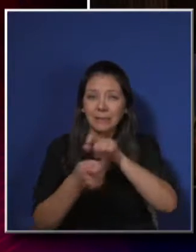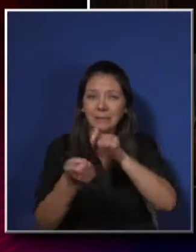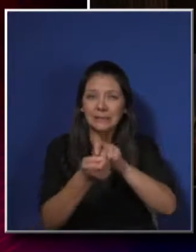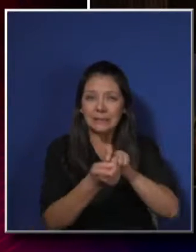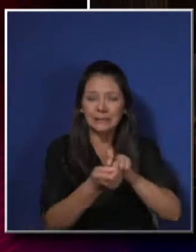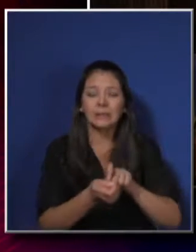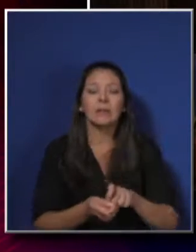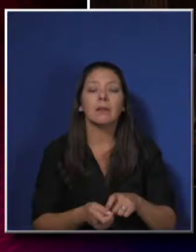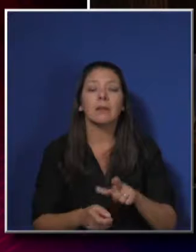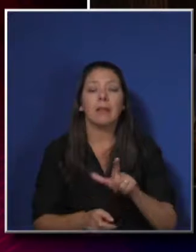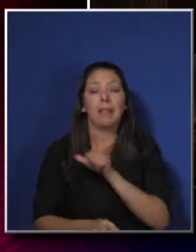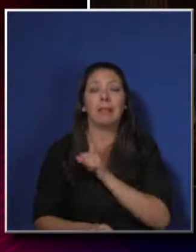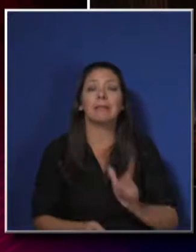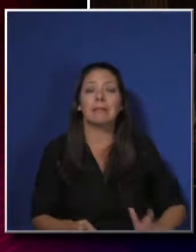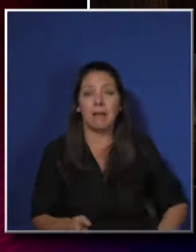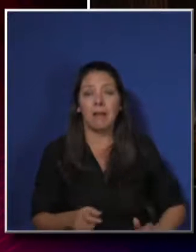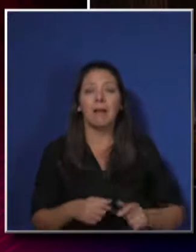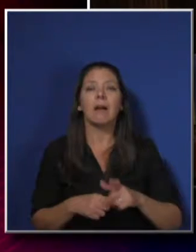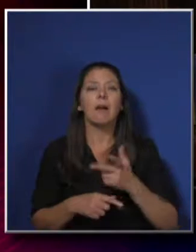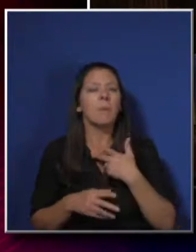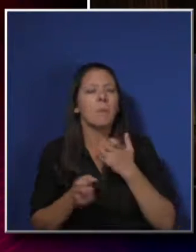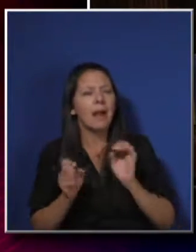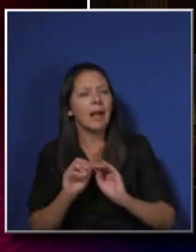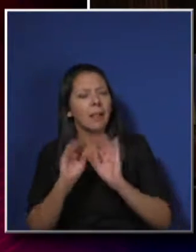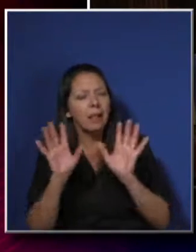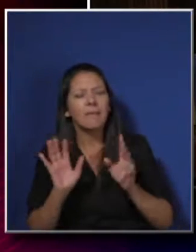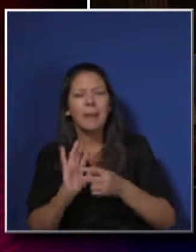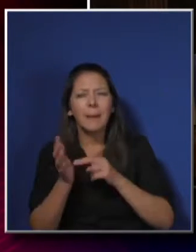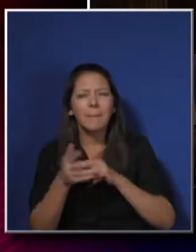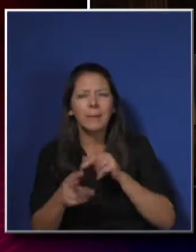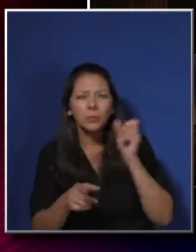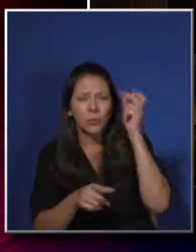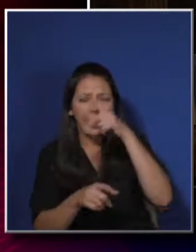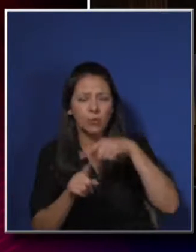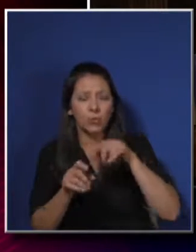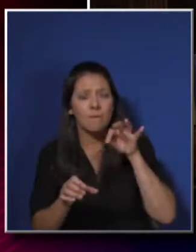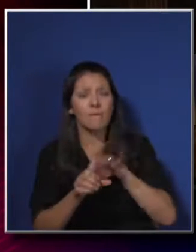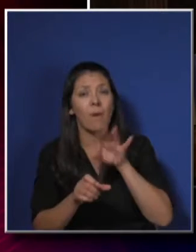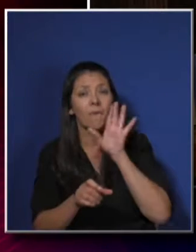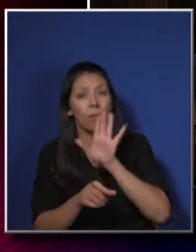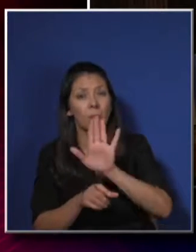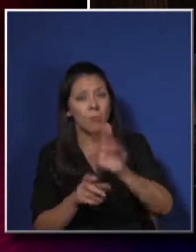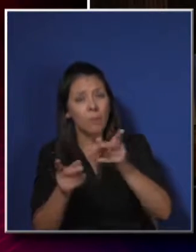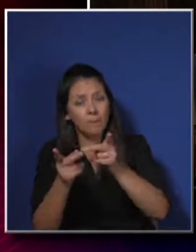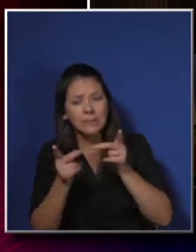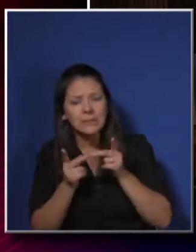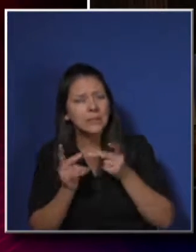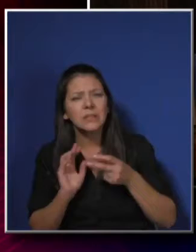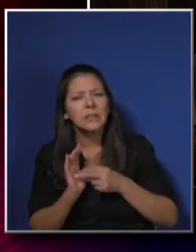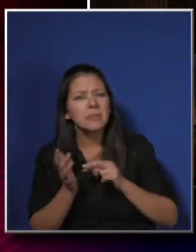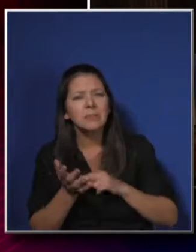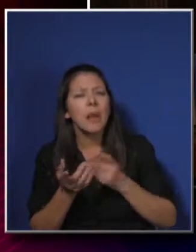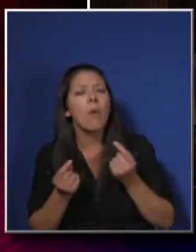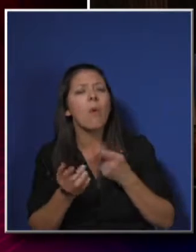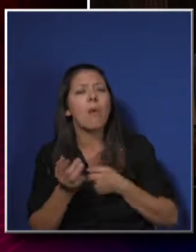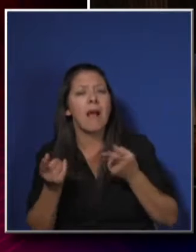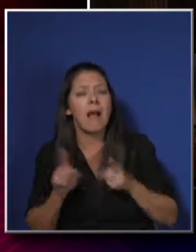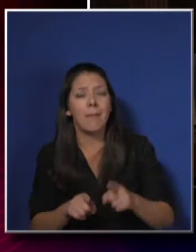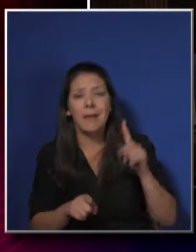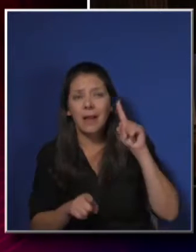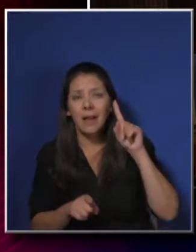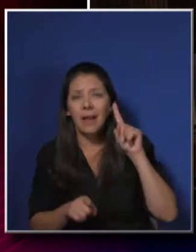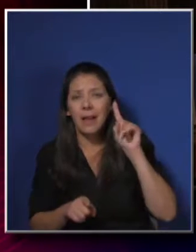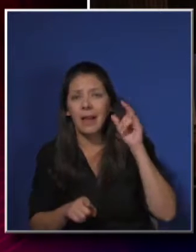This is Linda Bove. Right. Just to clarify, do you mean, Suke, to vote for your position? Is that what would happen if we hear